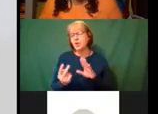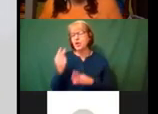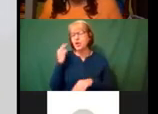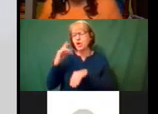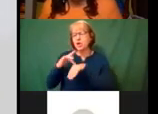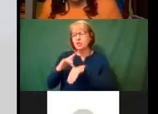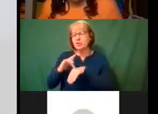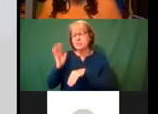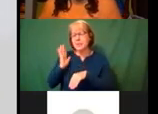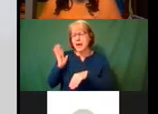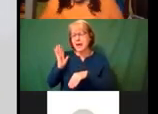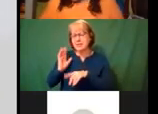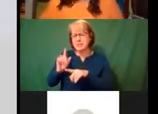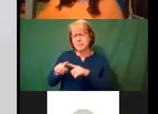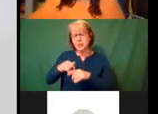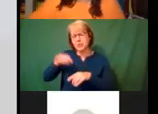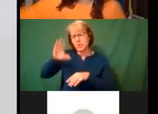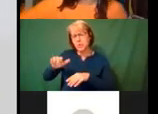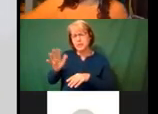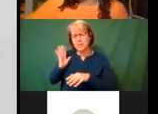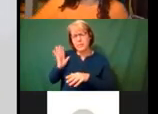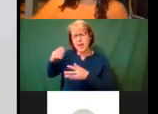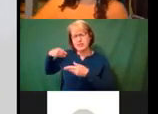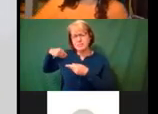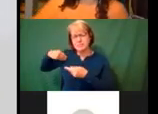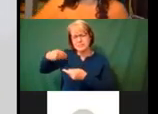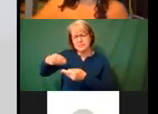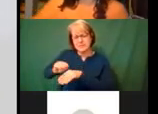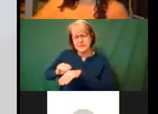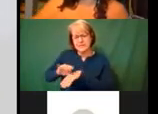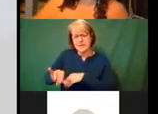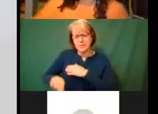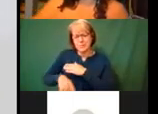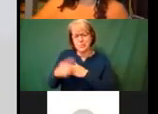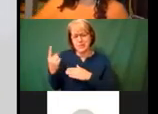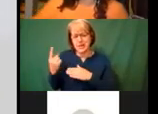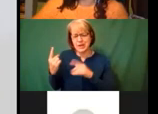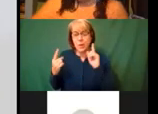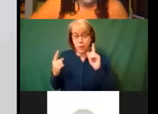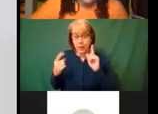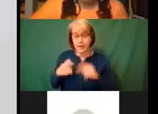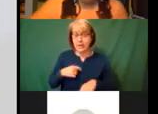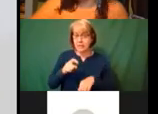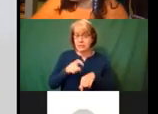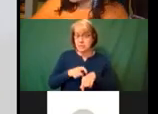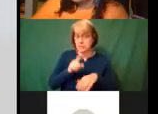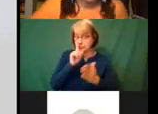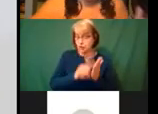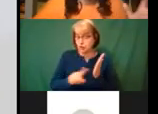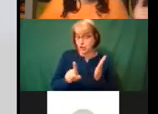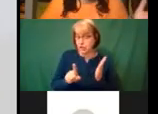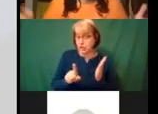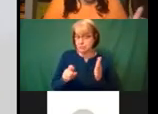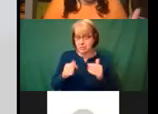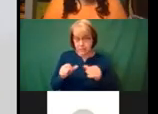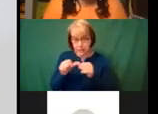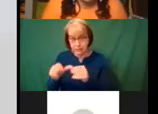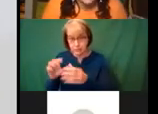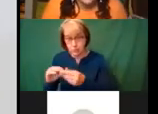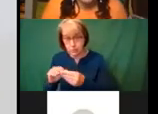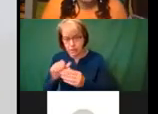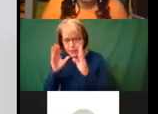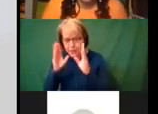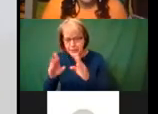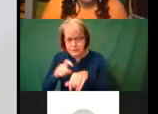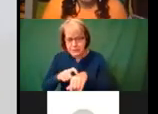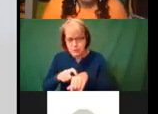living in the legacy of that moment. How am I doing for time? So this is where I decide which stories I'm going to do. How? I'm not even paying attention. How am I doing for